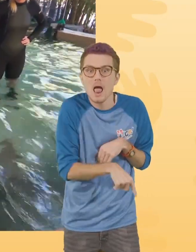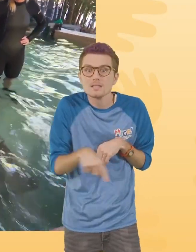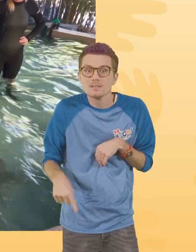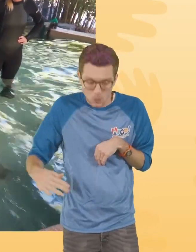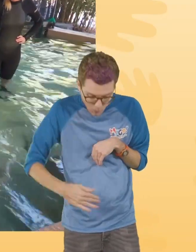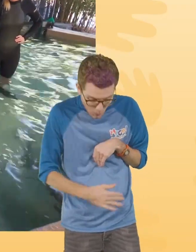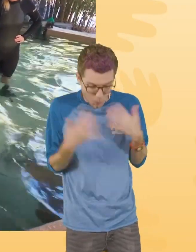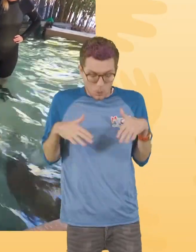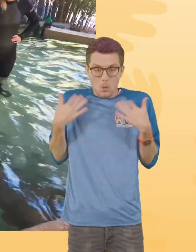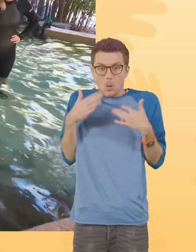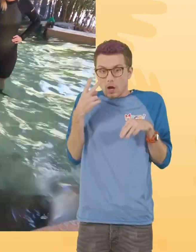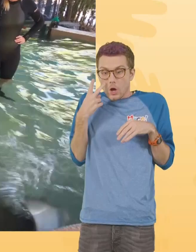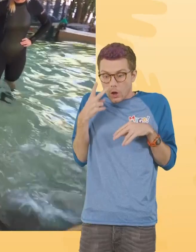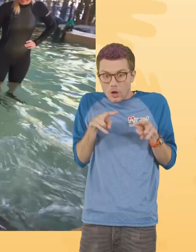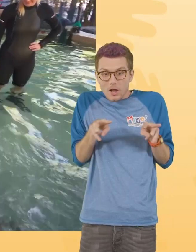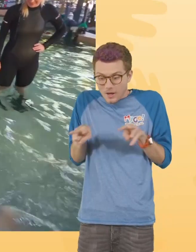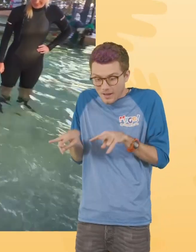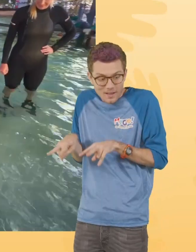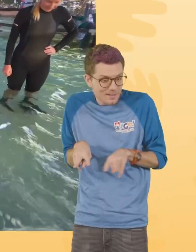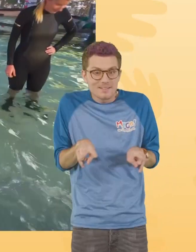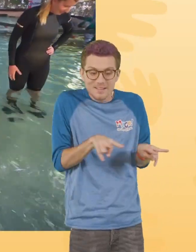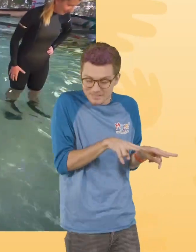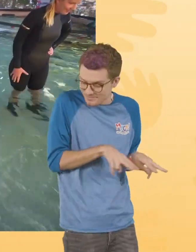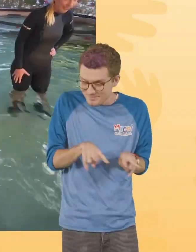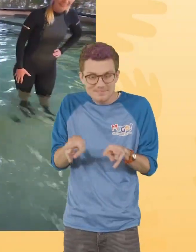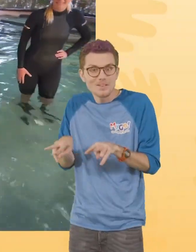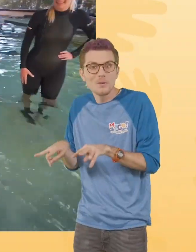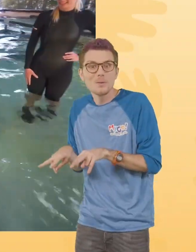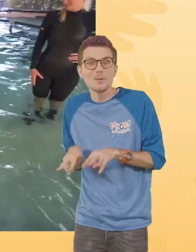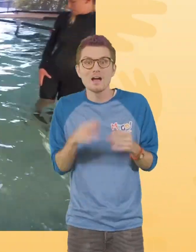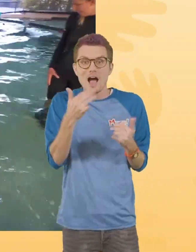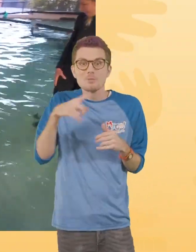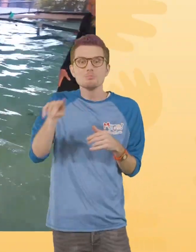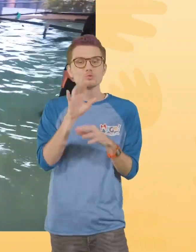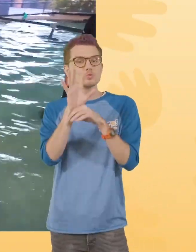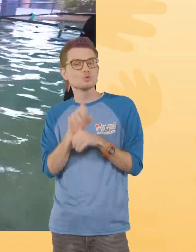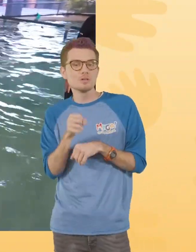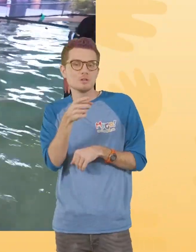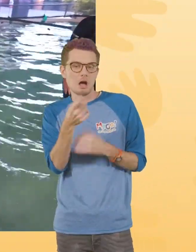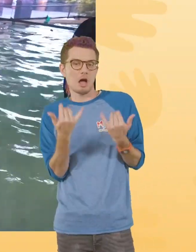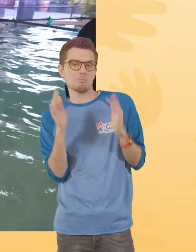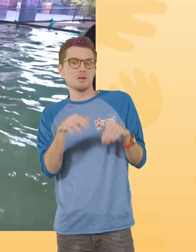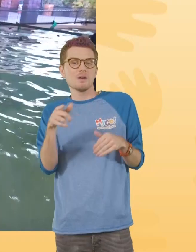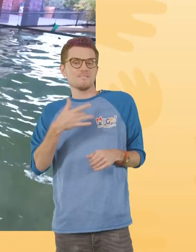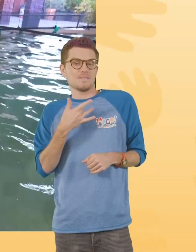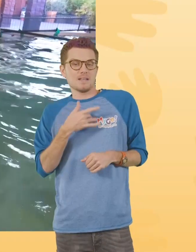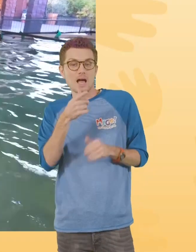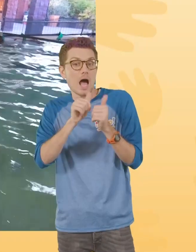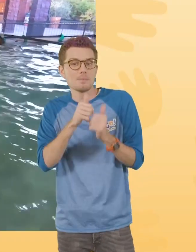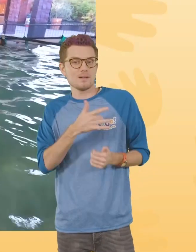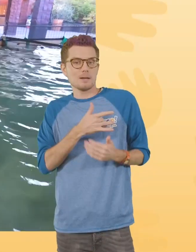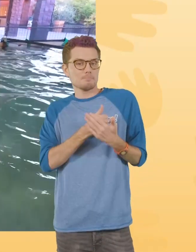my legs. Whoa! Look at them. So they're getting used to you now, so they can feel who you are by your heartbeat.